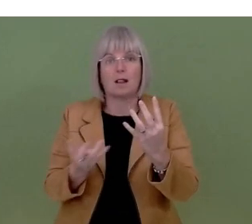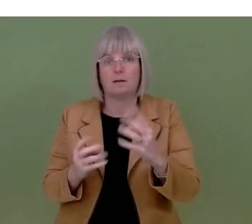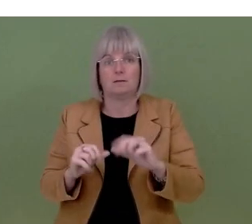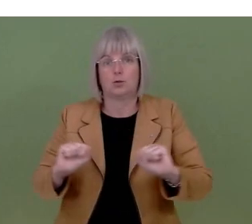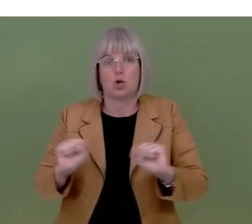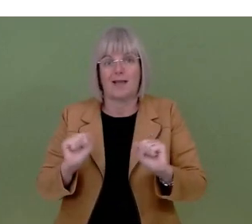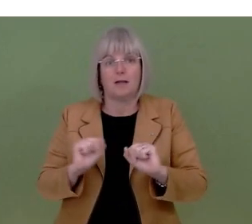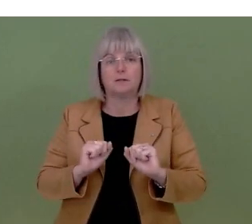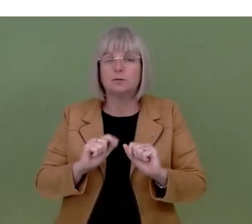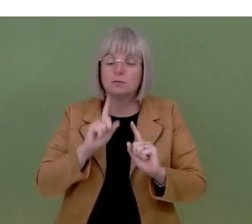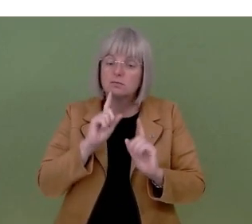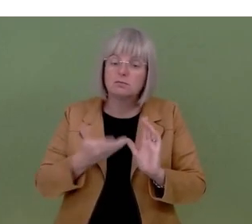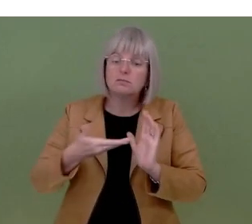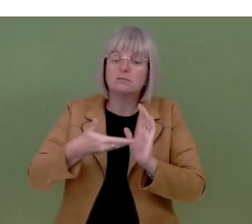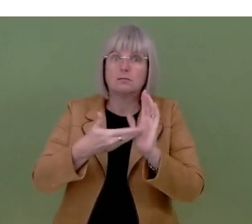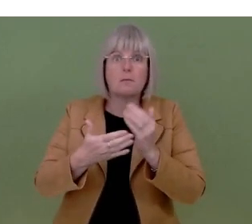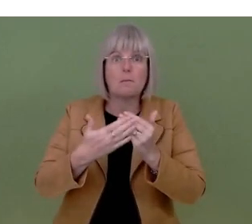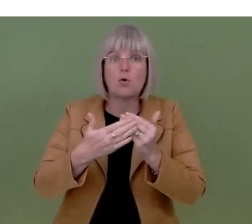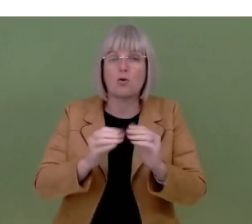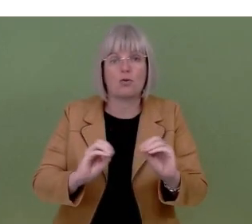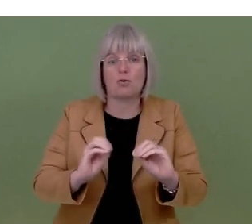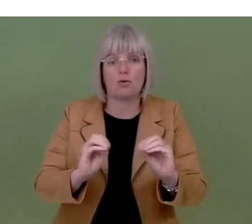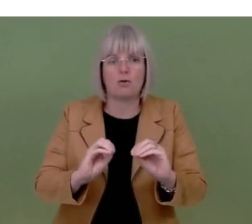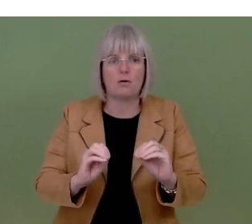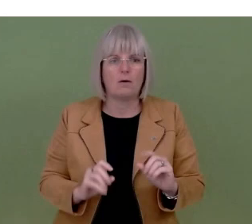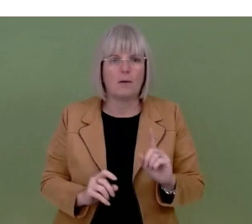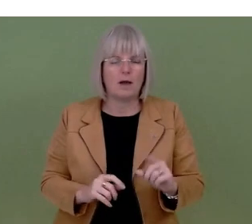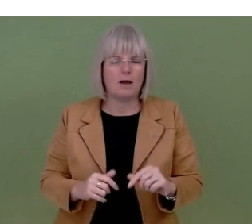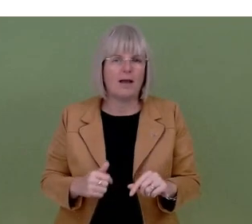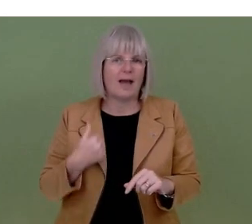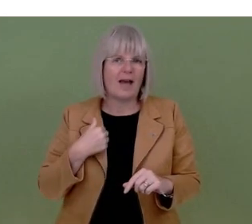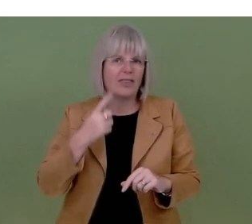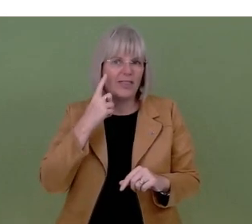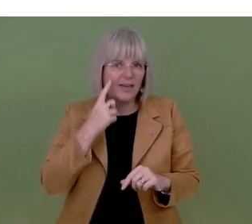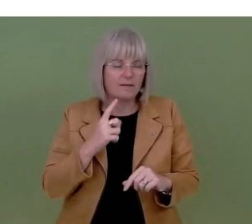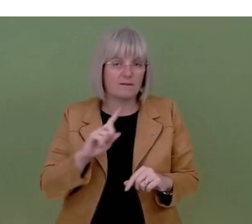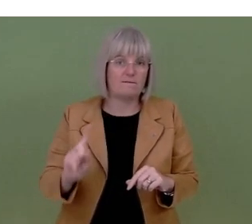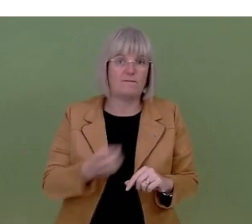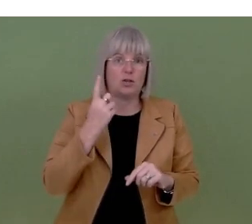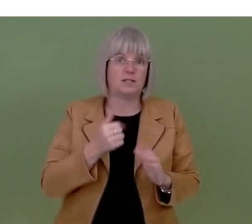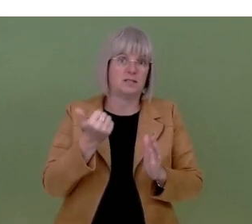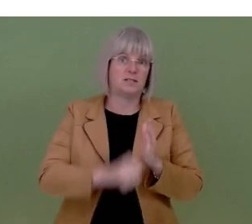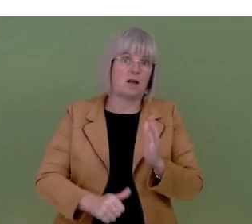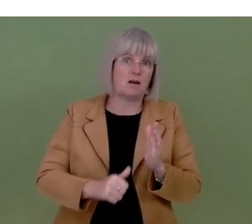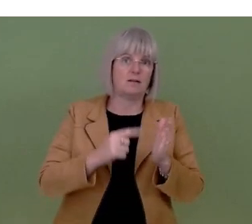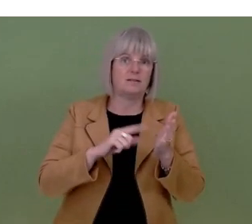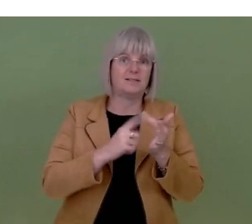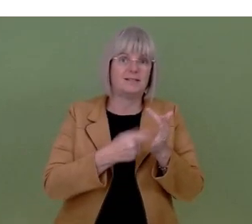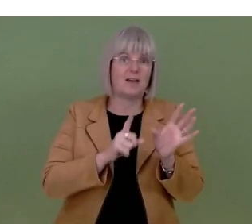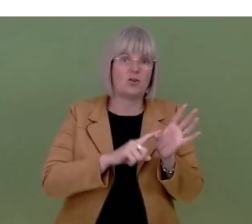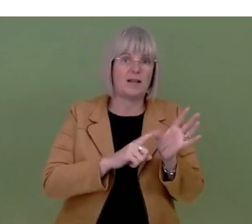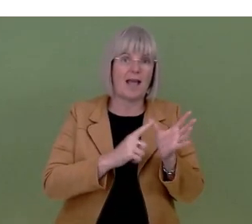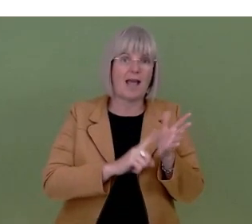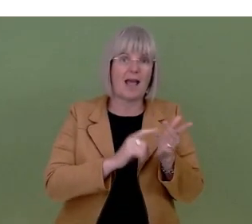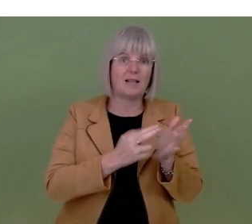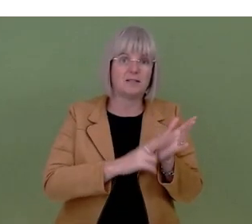say anything else. I think given that we started with Terry and Alison, if it's not imposing on you too much,